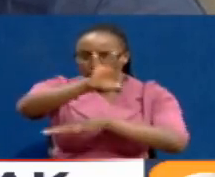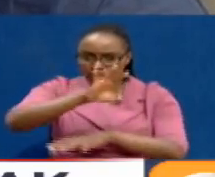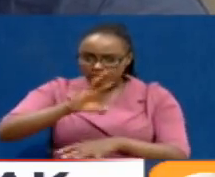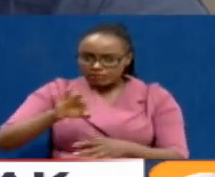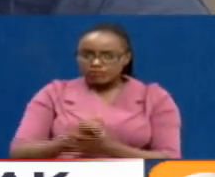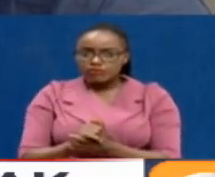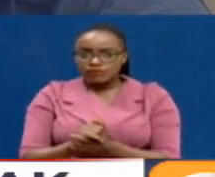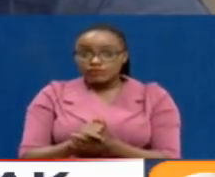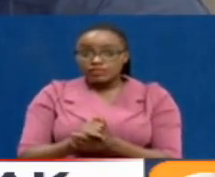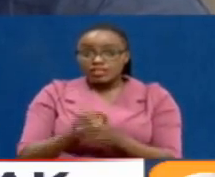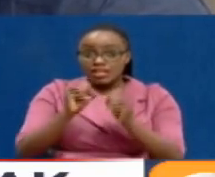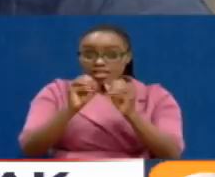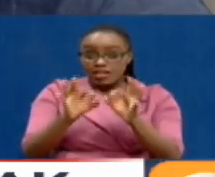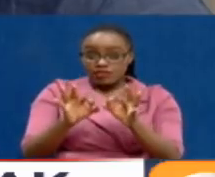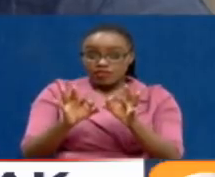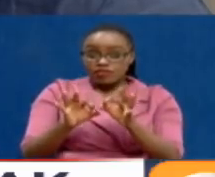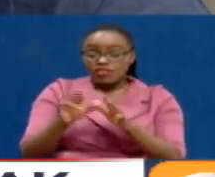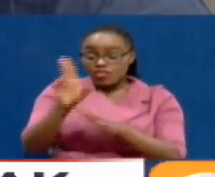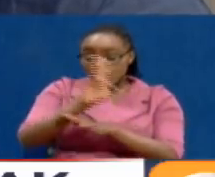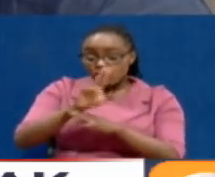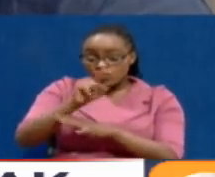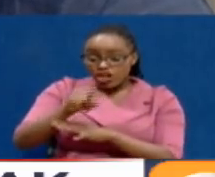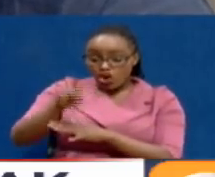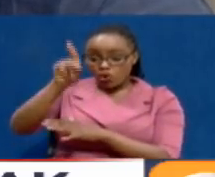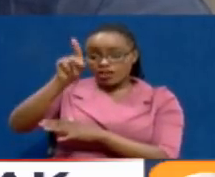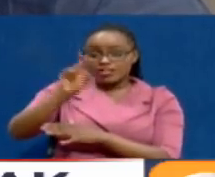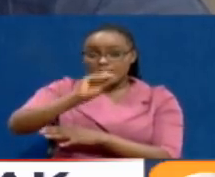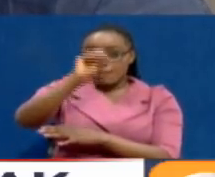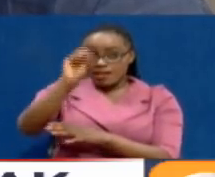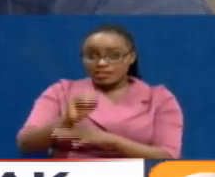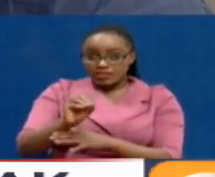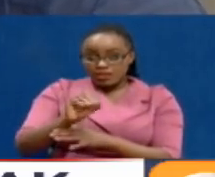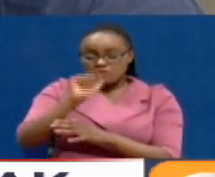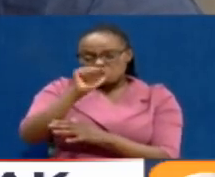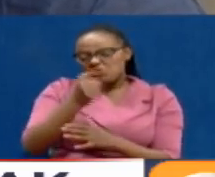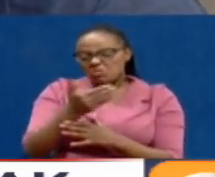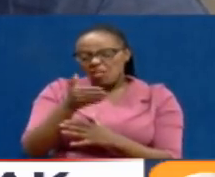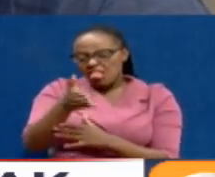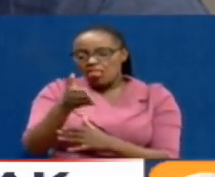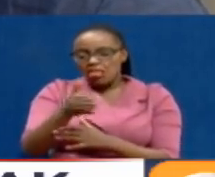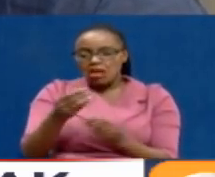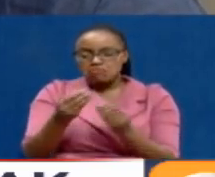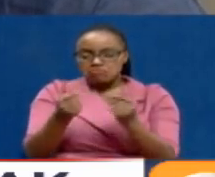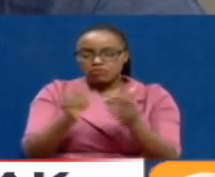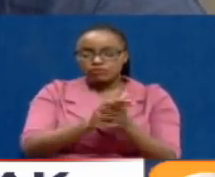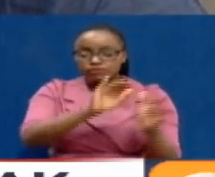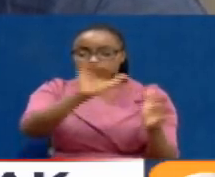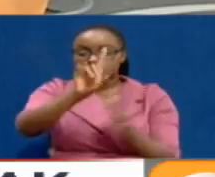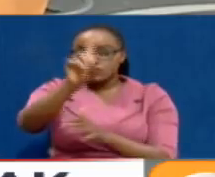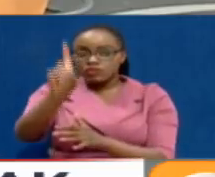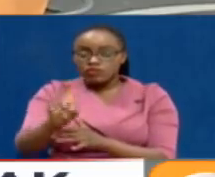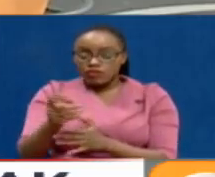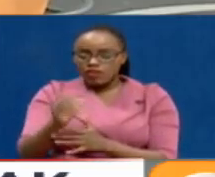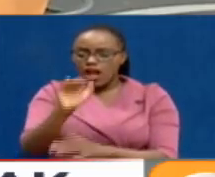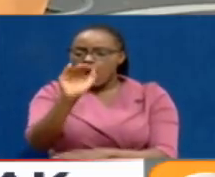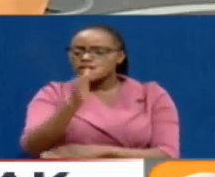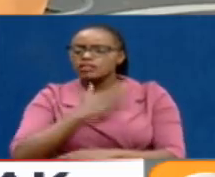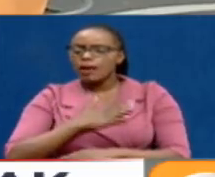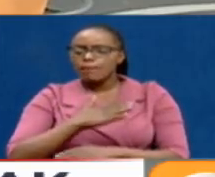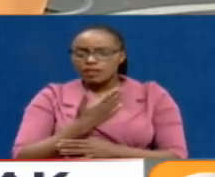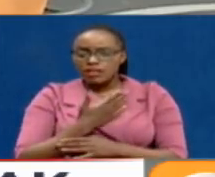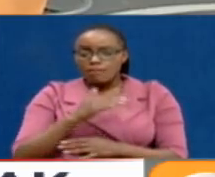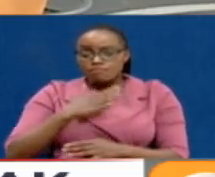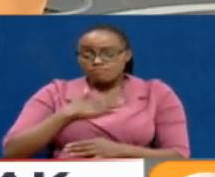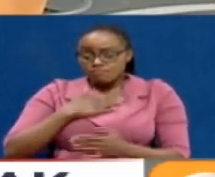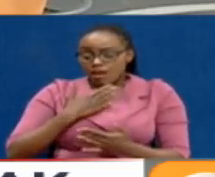destroys the virus if they use the right percentages. So it wouldn't survive in a pool. Okay, and then we have another one here. Trevor, please ask, my better